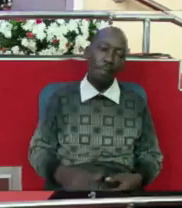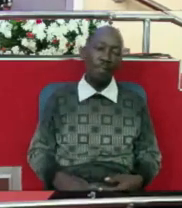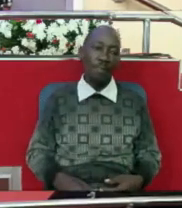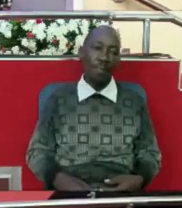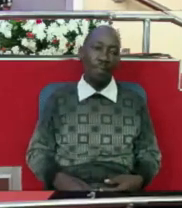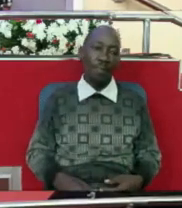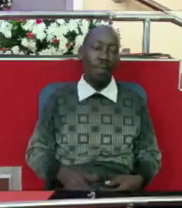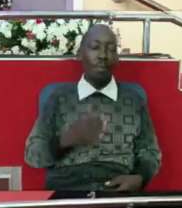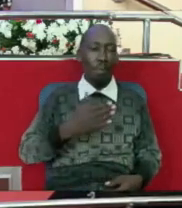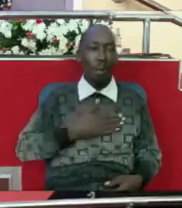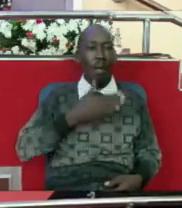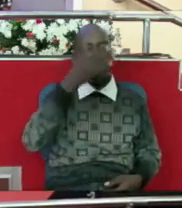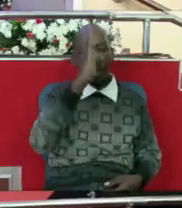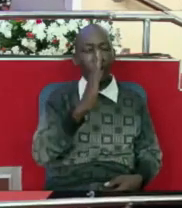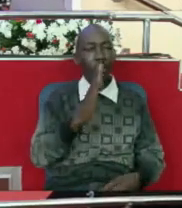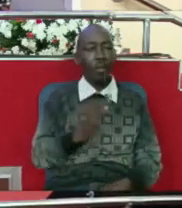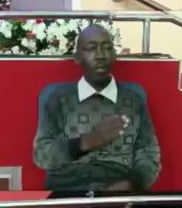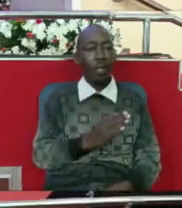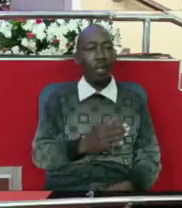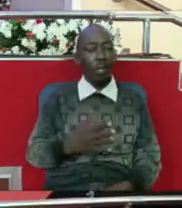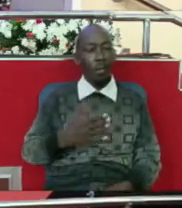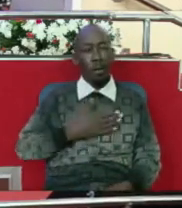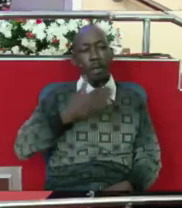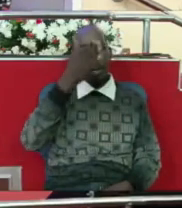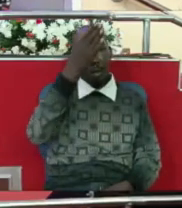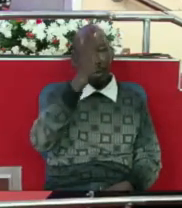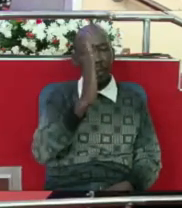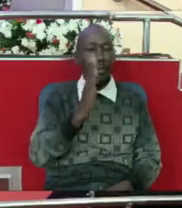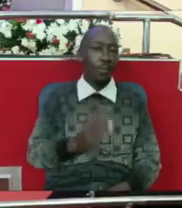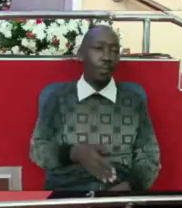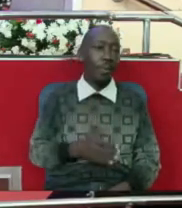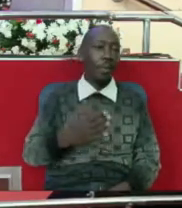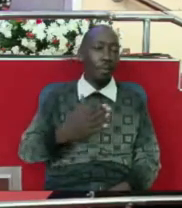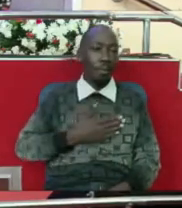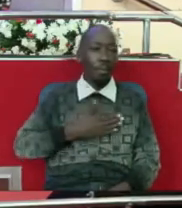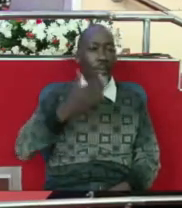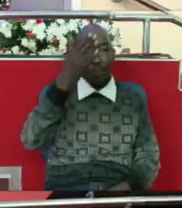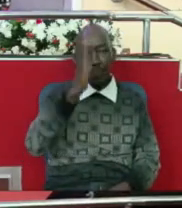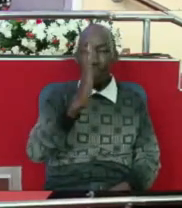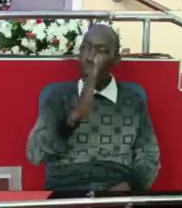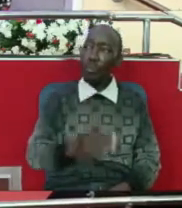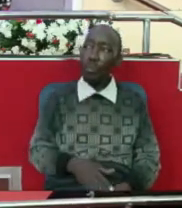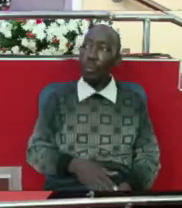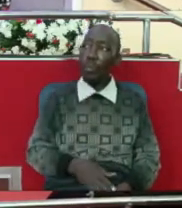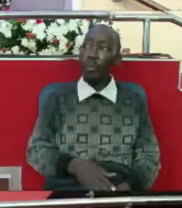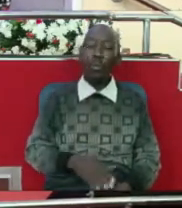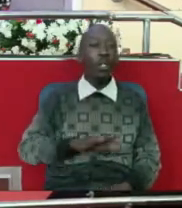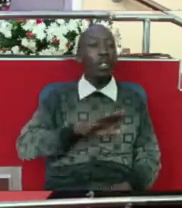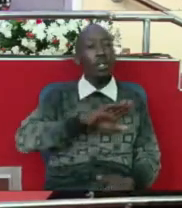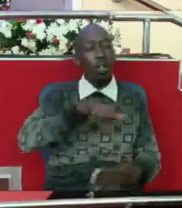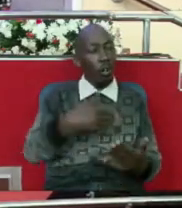my God, my God, my God says all